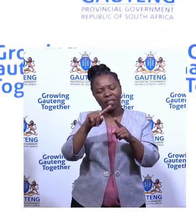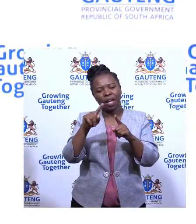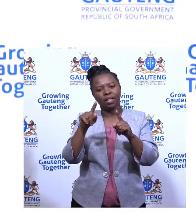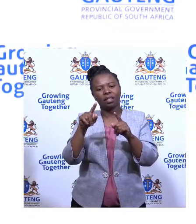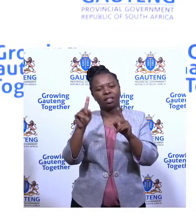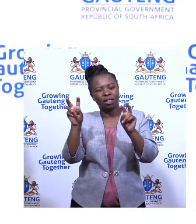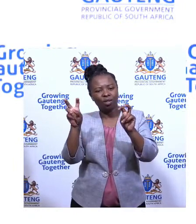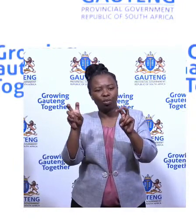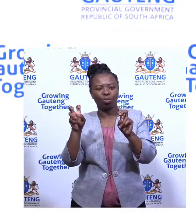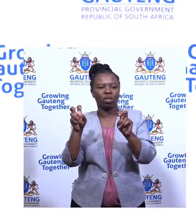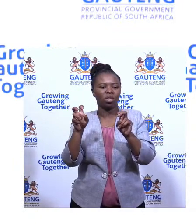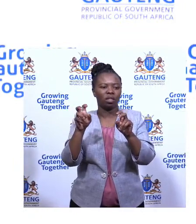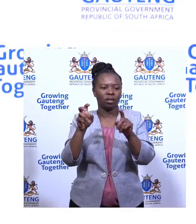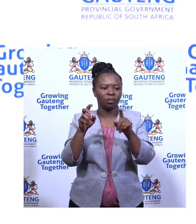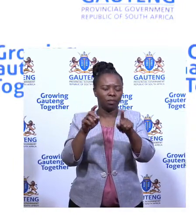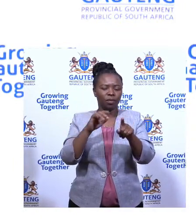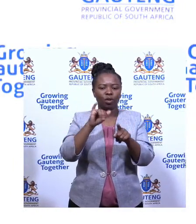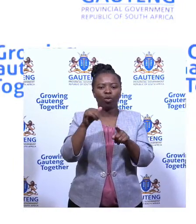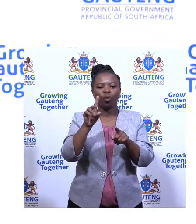Gillian dealt with.